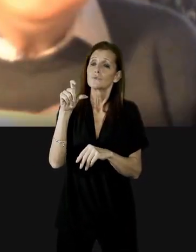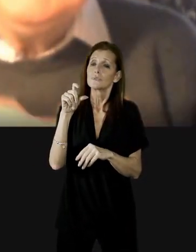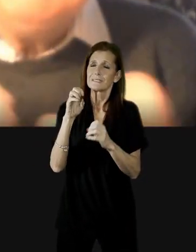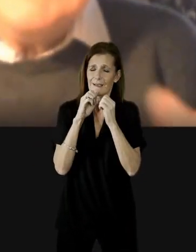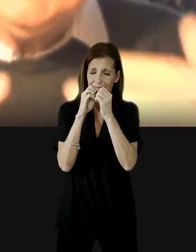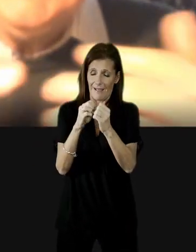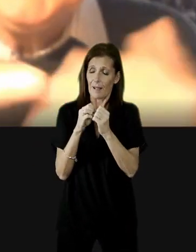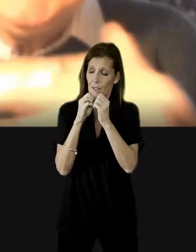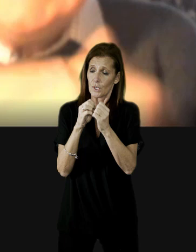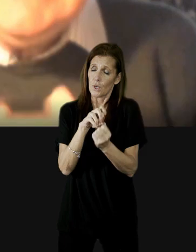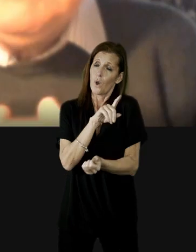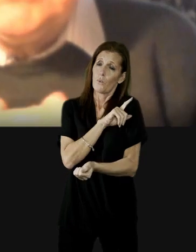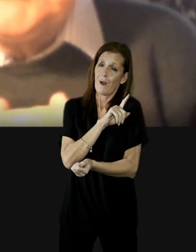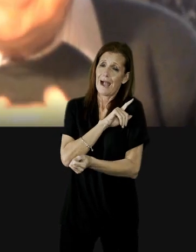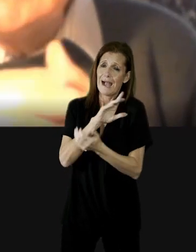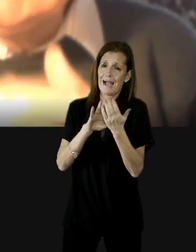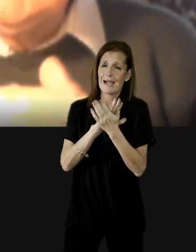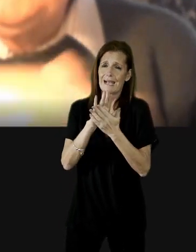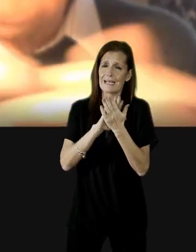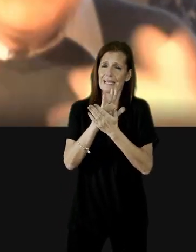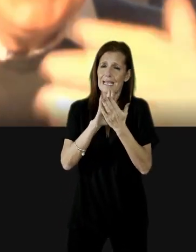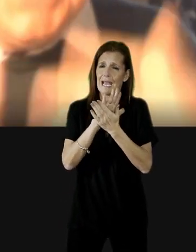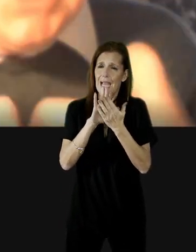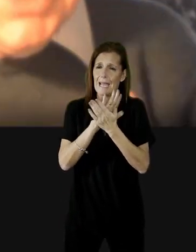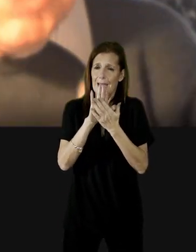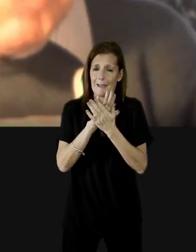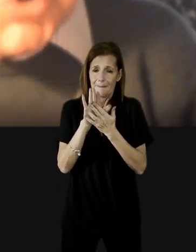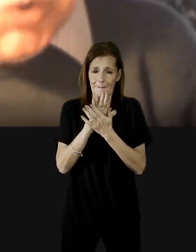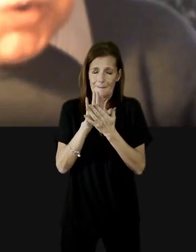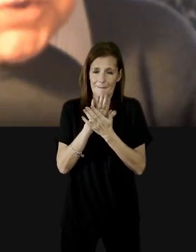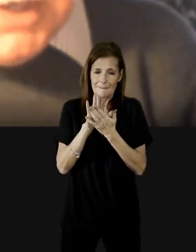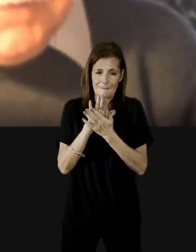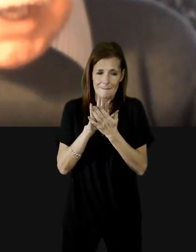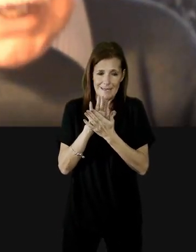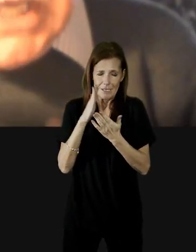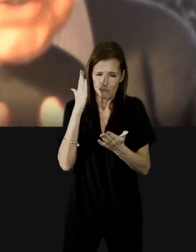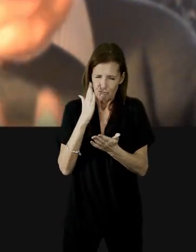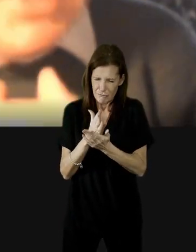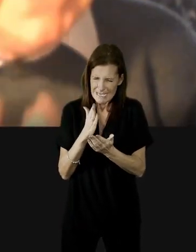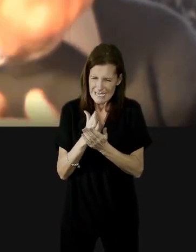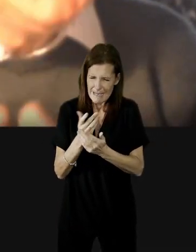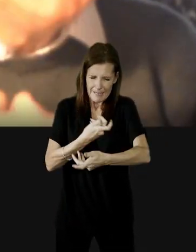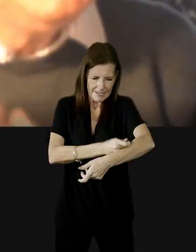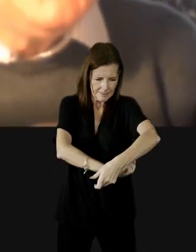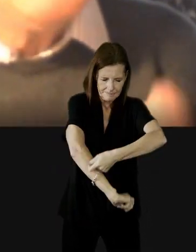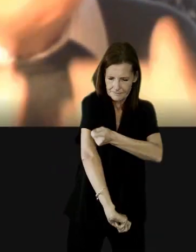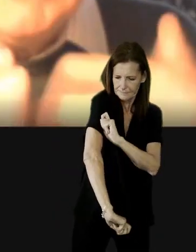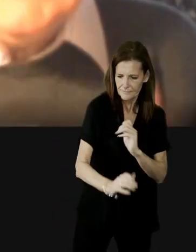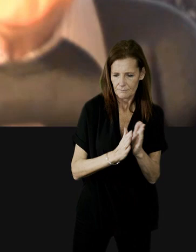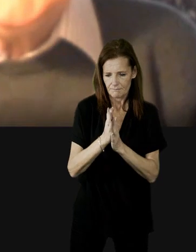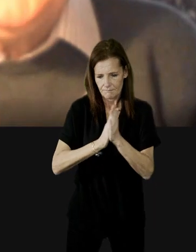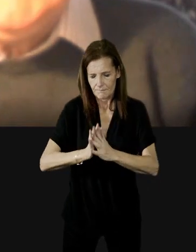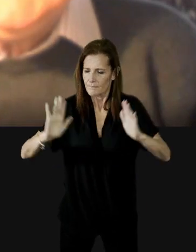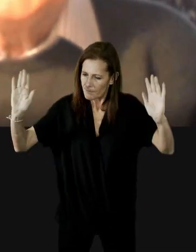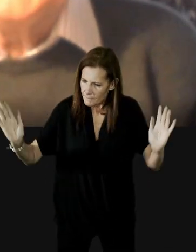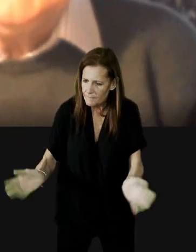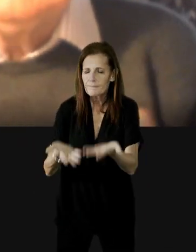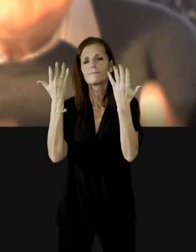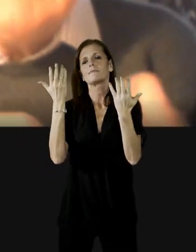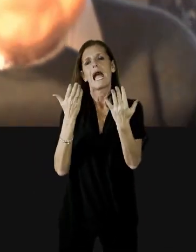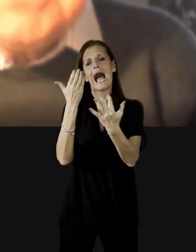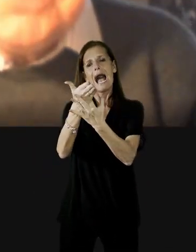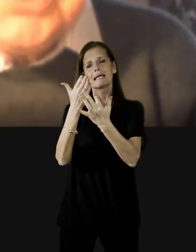been the fact that it has enabled almost dedicated resource, if you like, to really set about raising awareness